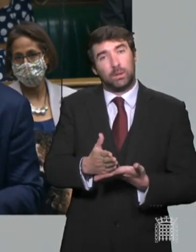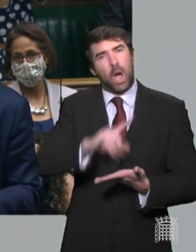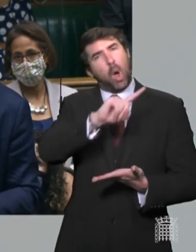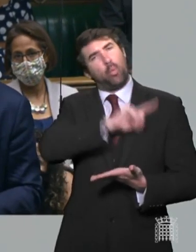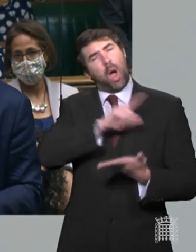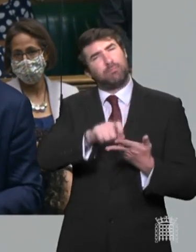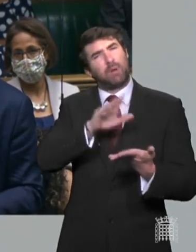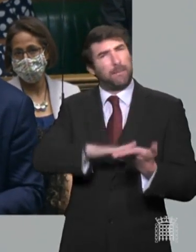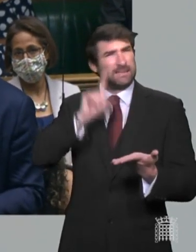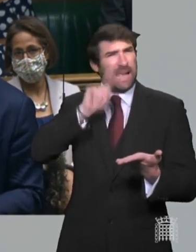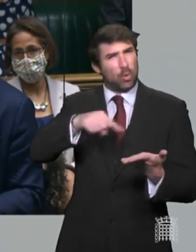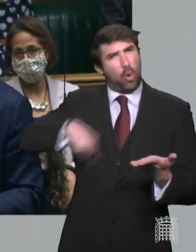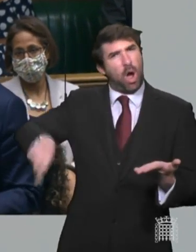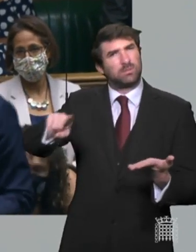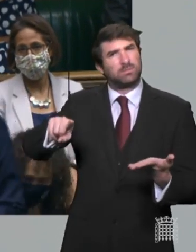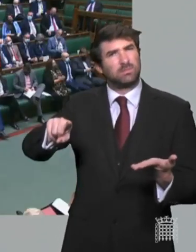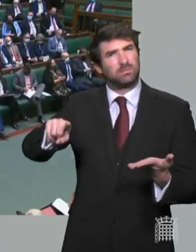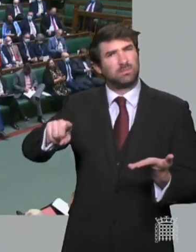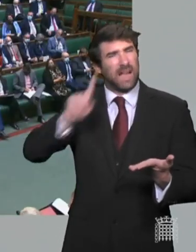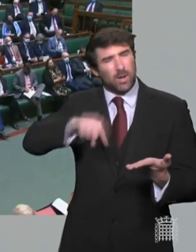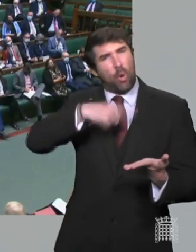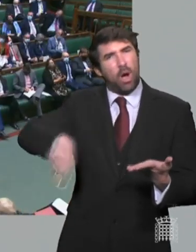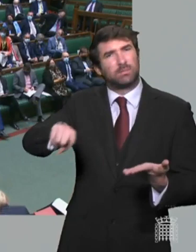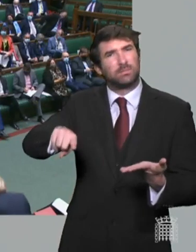us and taking carers for granted?